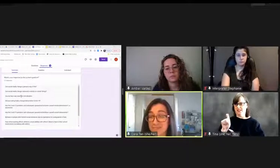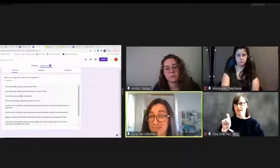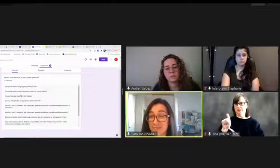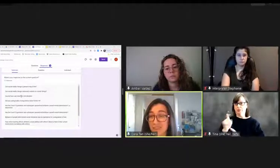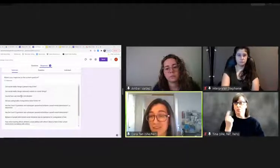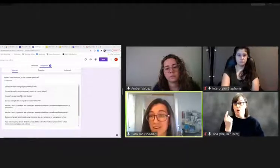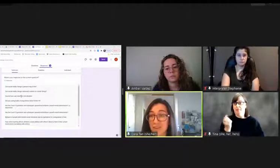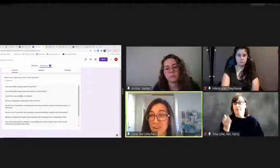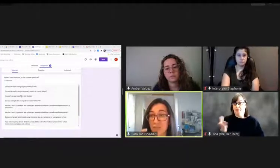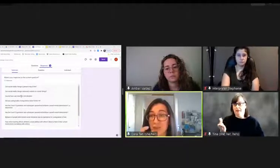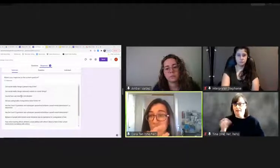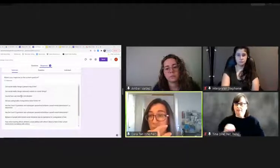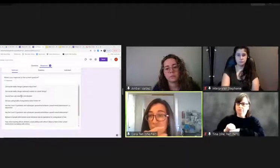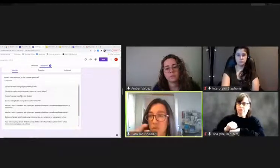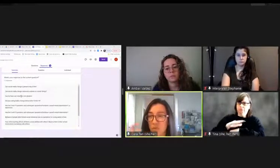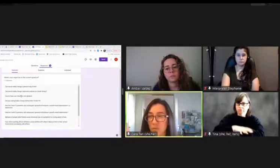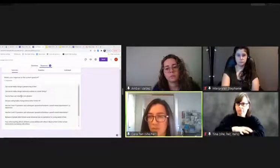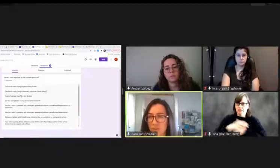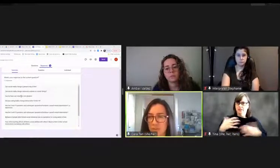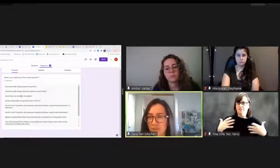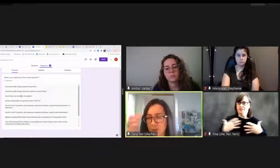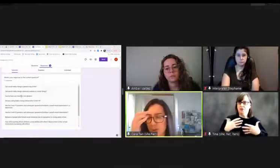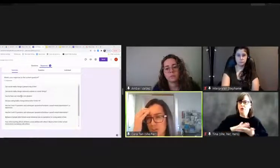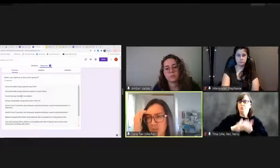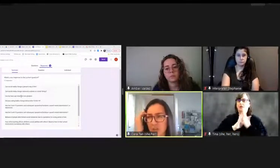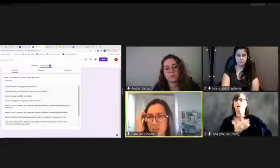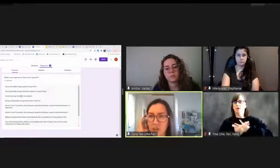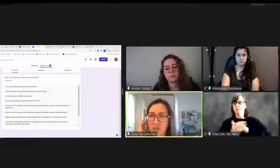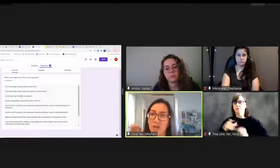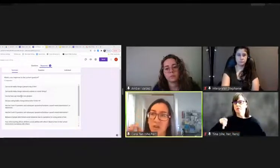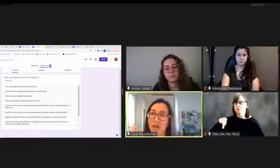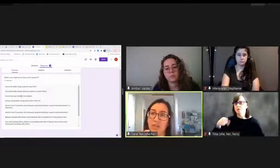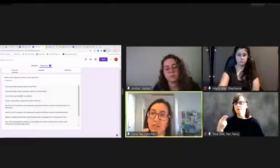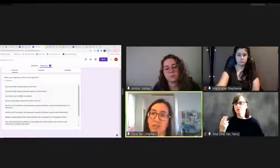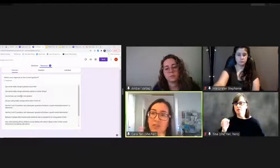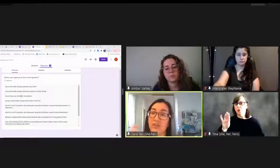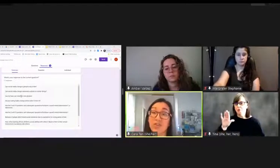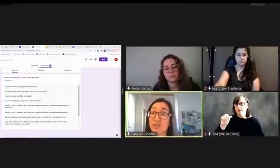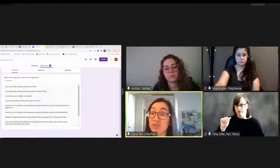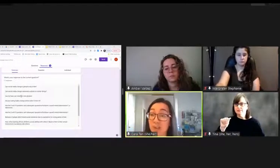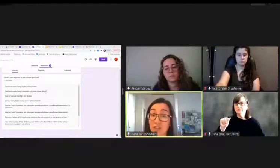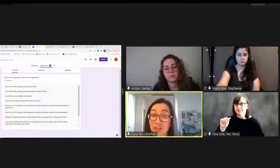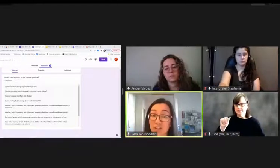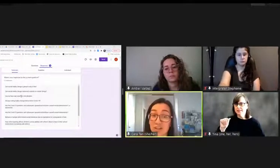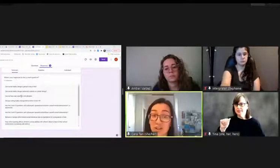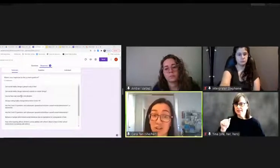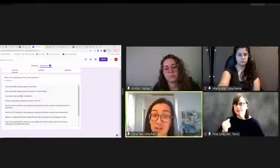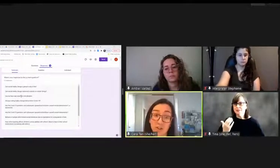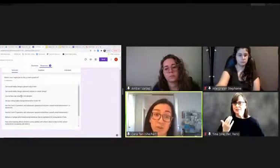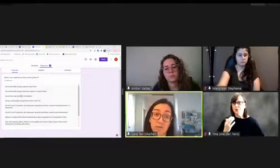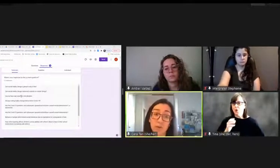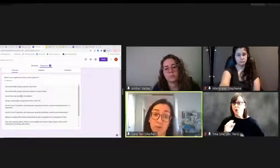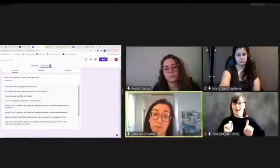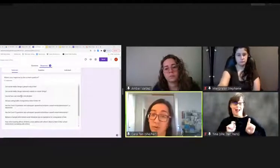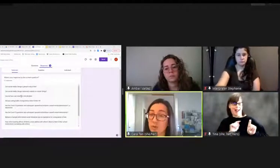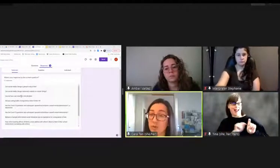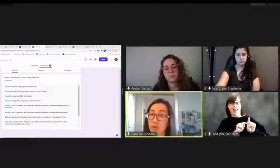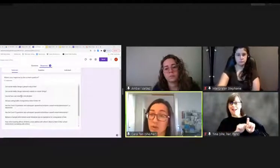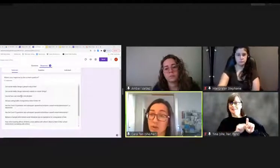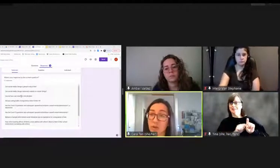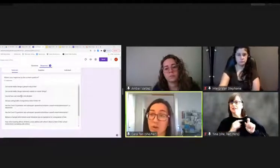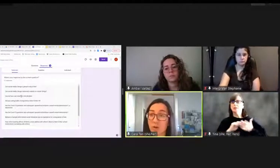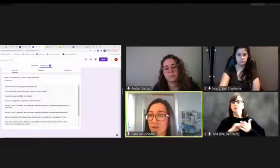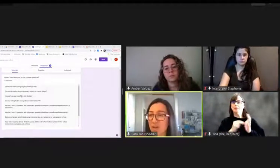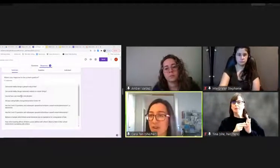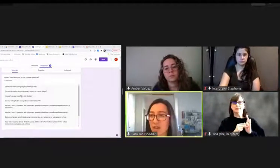right? If we come up with something more specific, so can a certain situation transform a fear into a